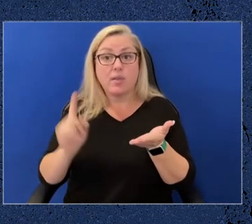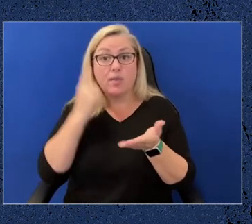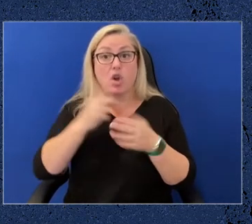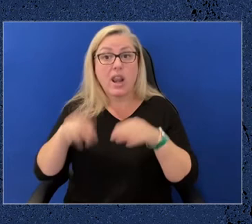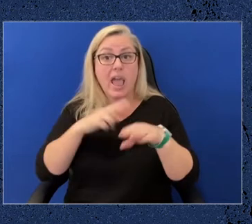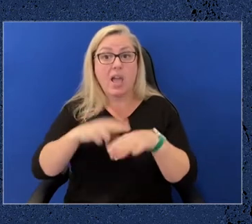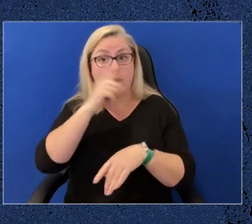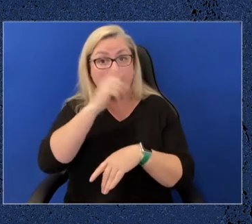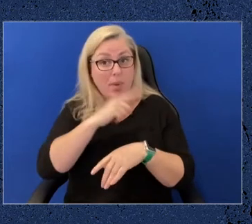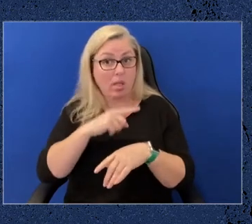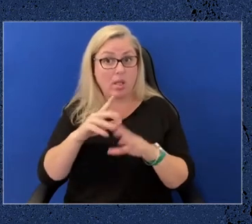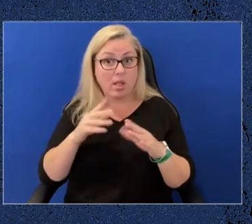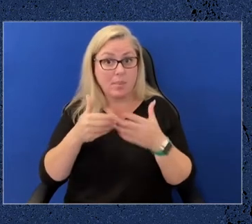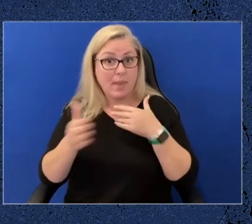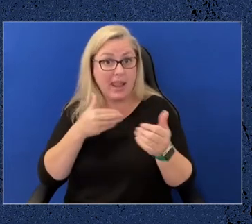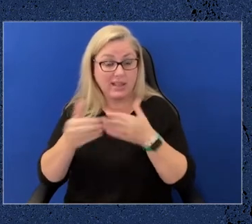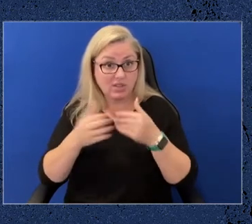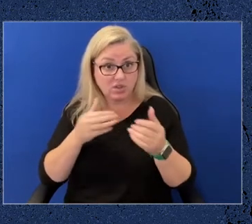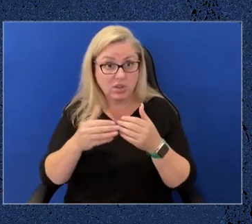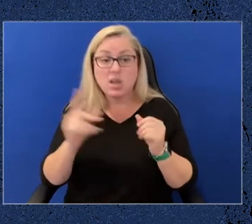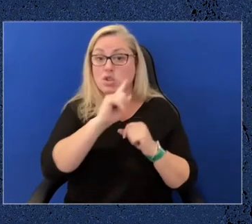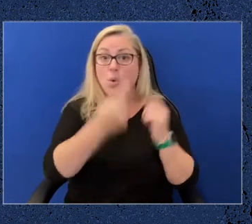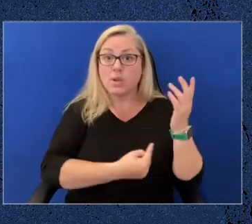burnt, well, and just before that, eucalypts doubled.